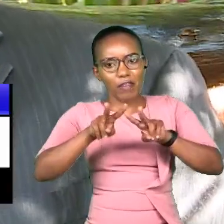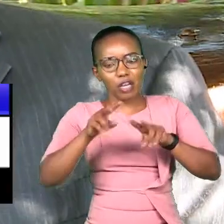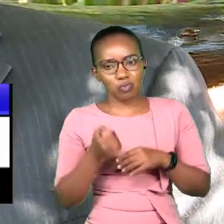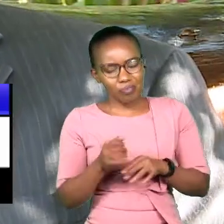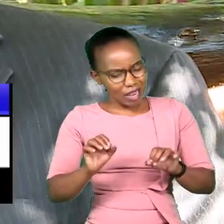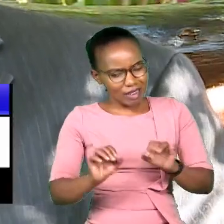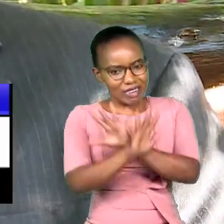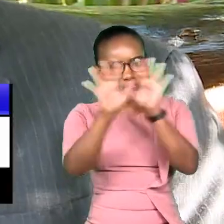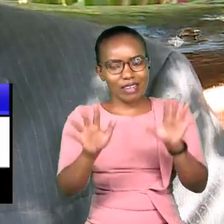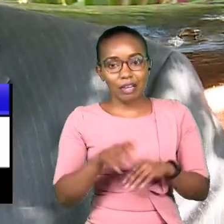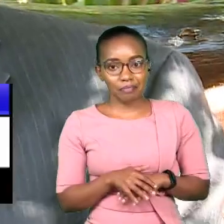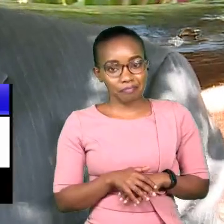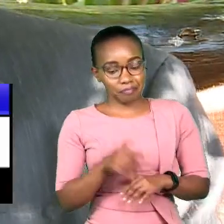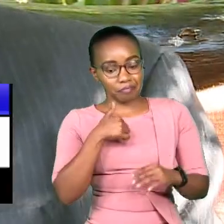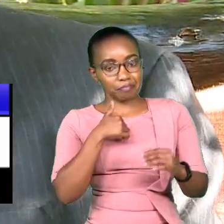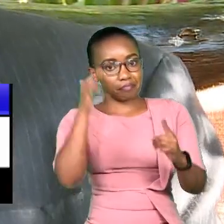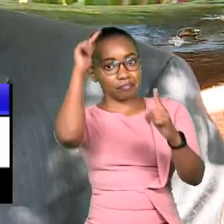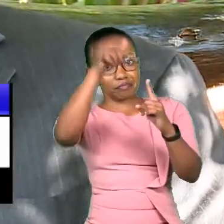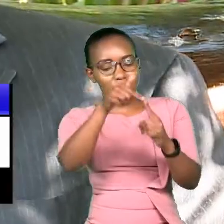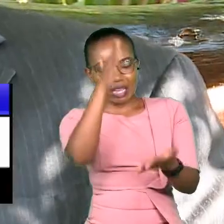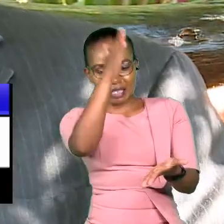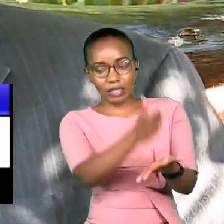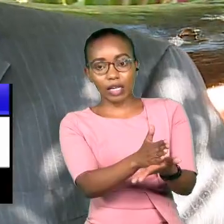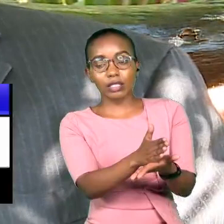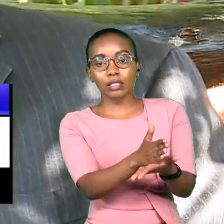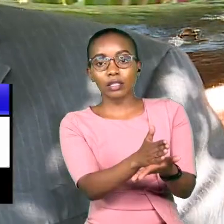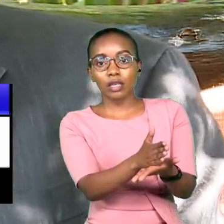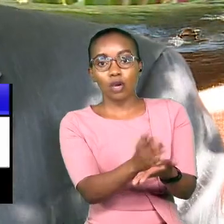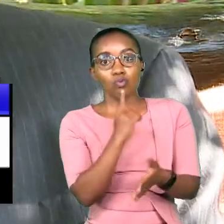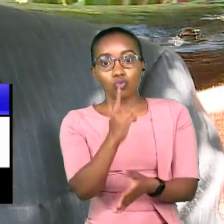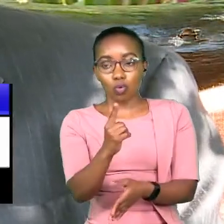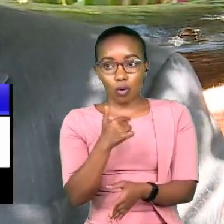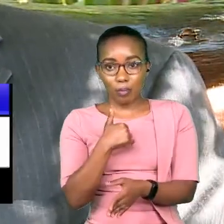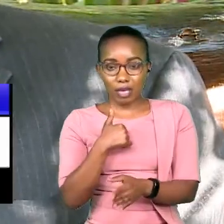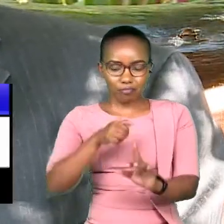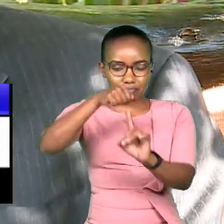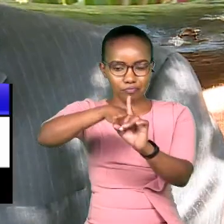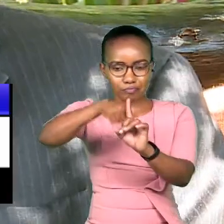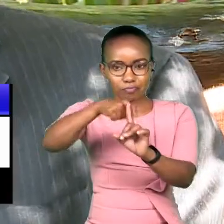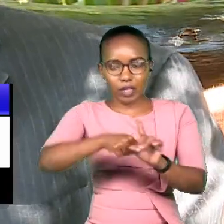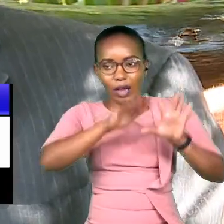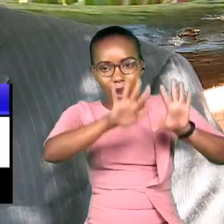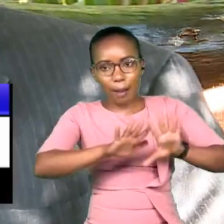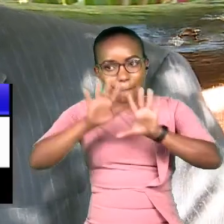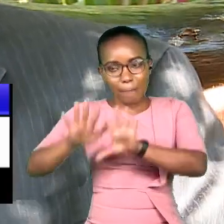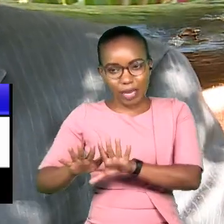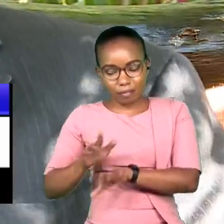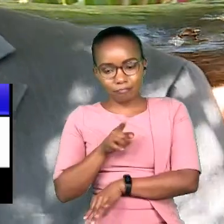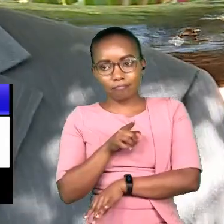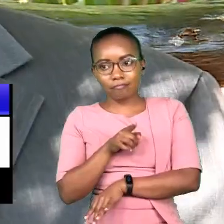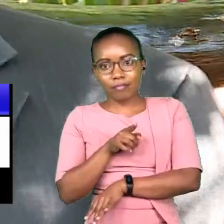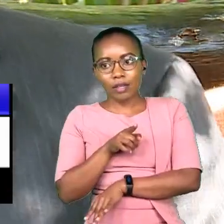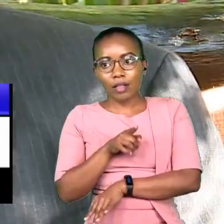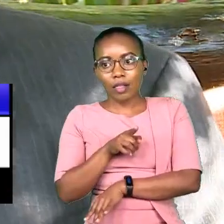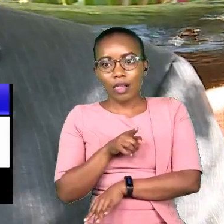know, my key thing is integrity. And so I'm going to be pushing a campaign along that side.